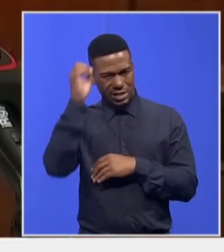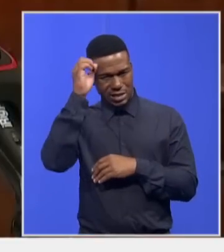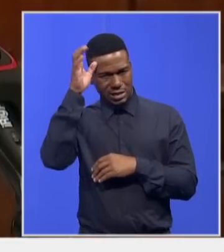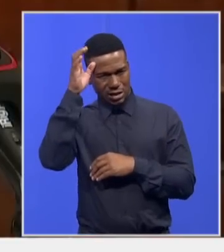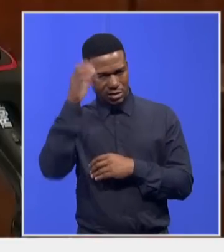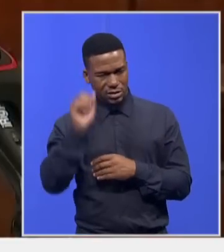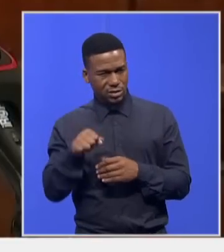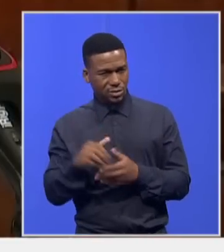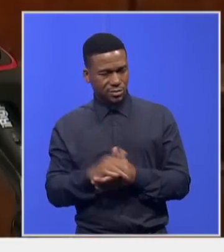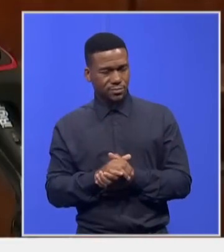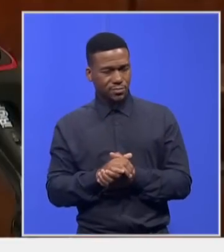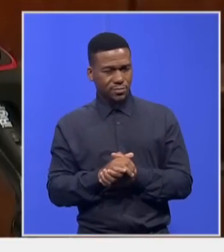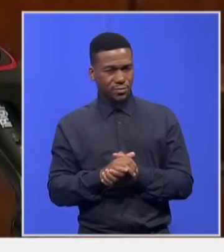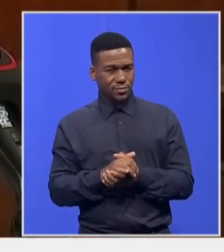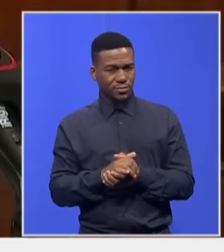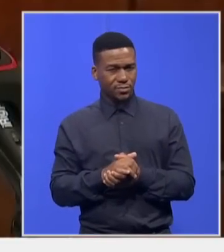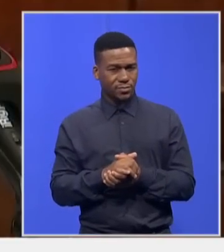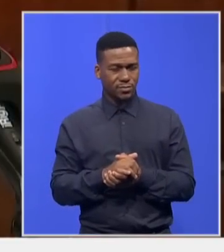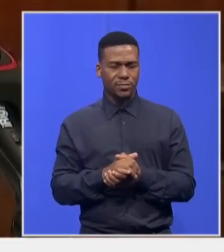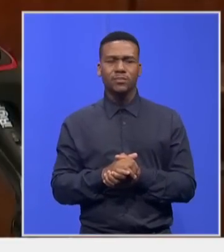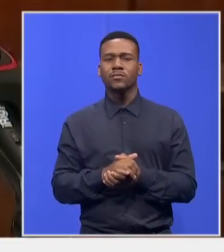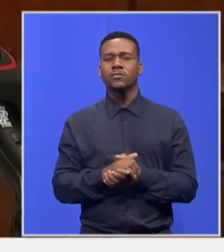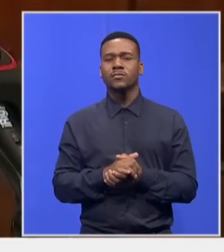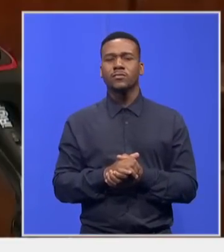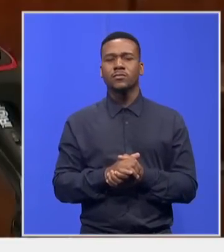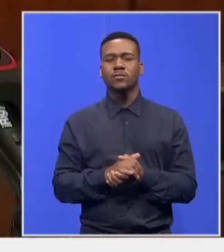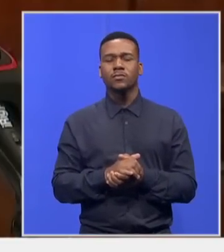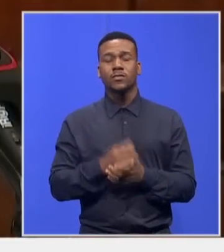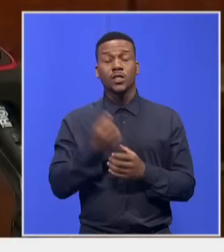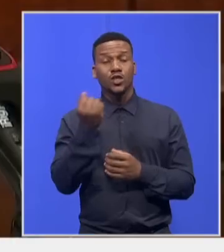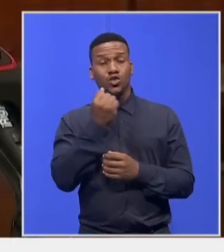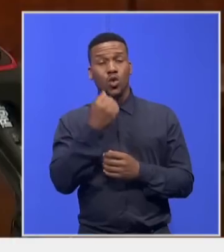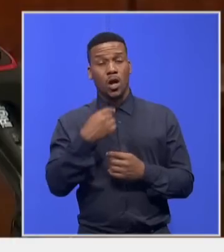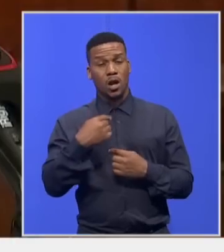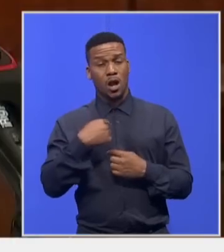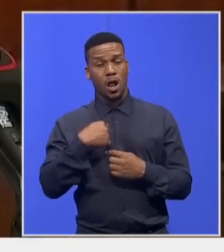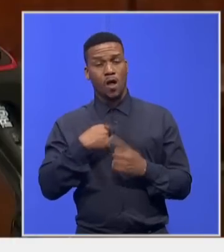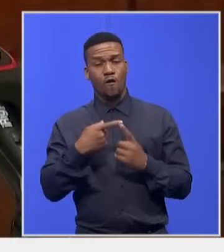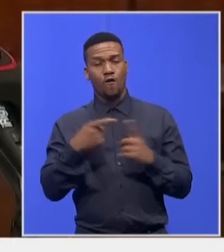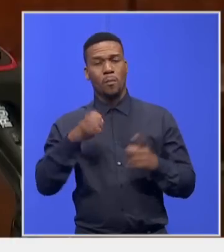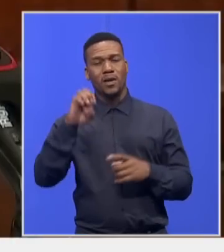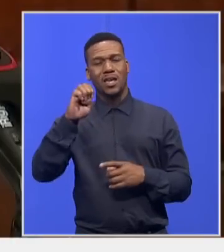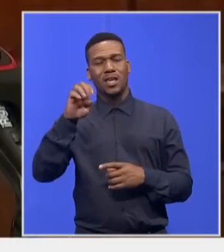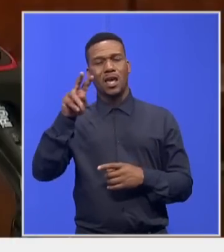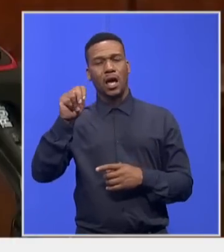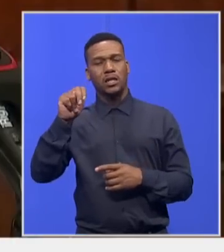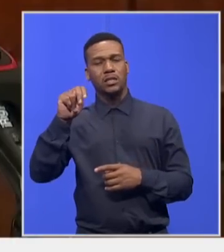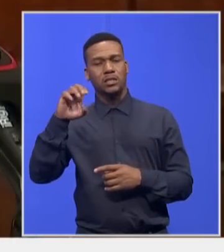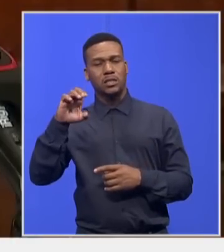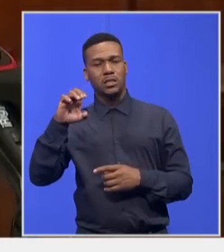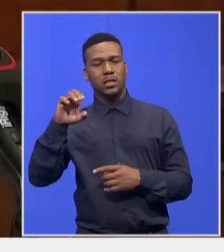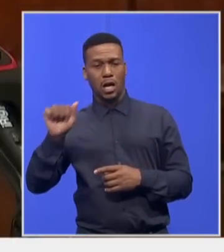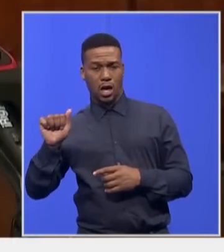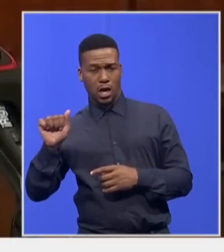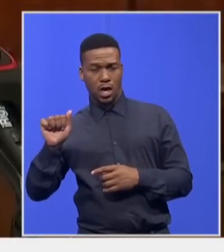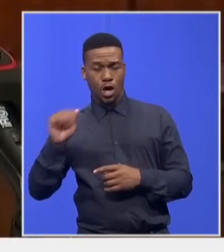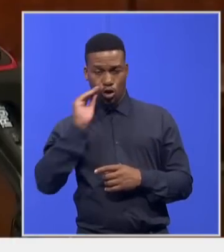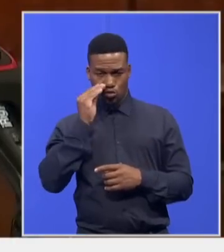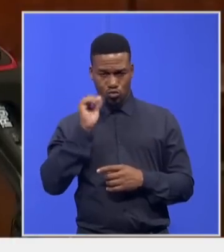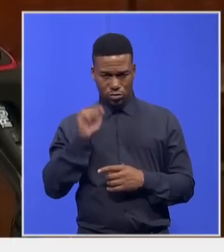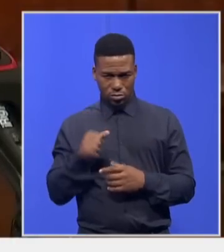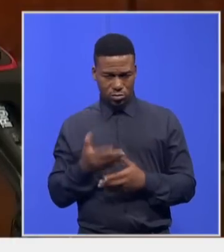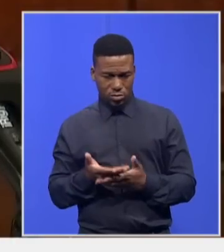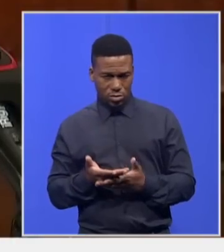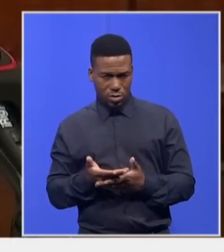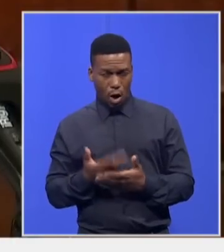Heidi. Heidi Chagos from the NCA. I just want to ask Minister, with all the